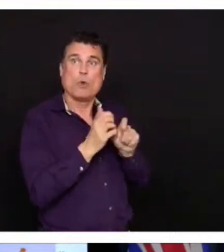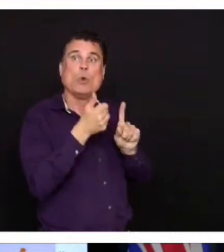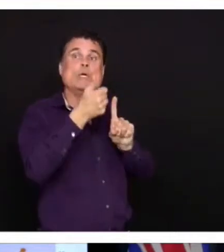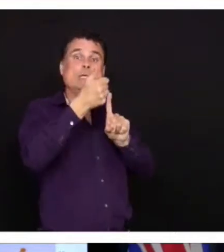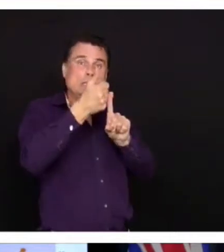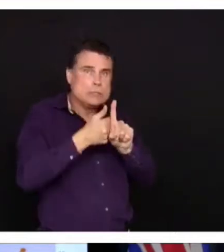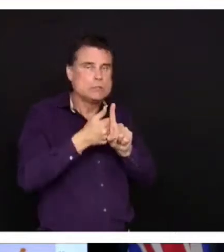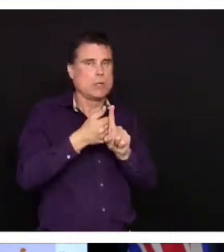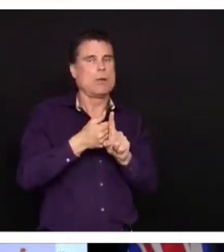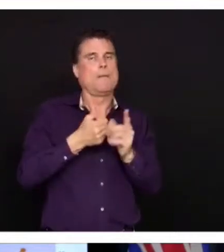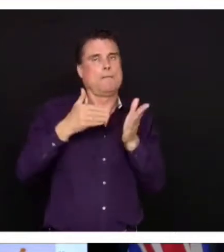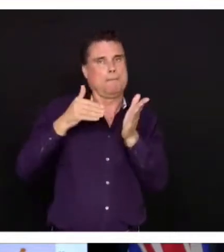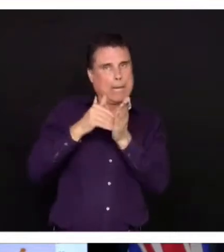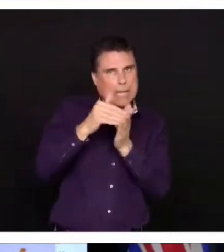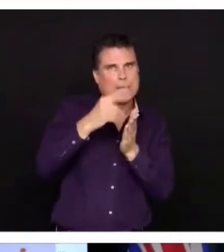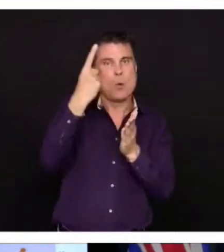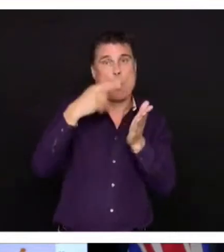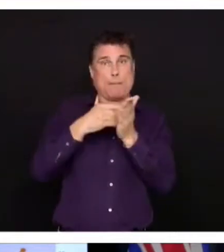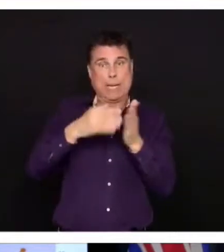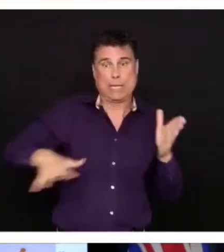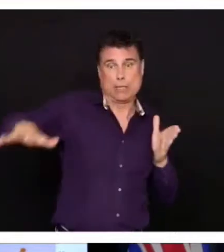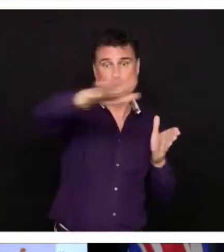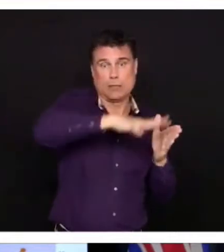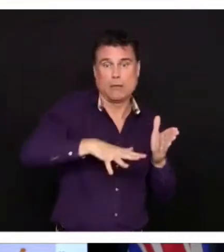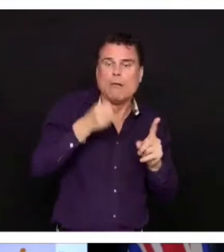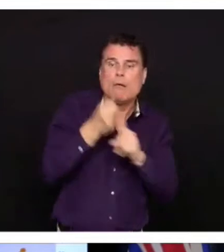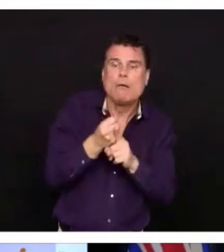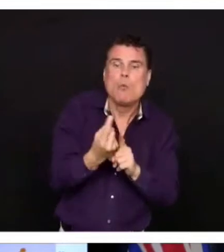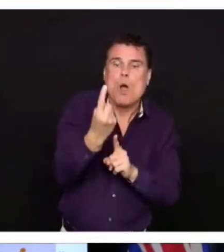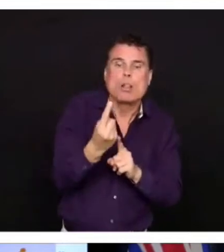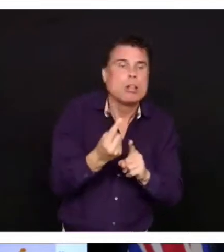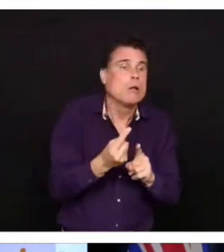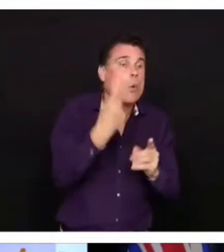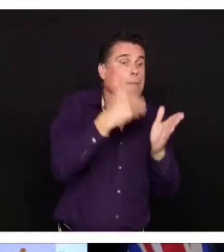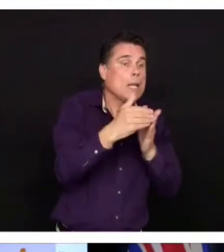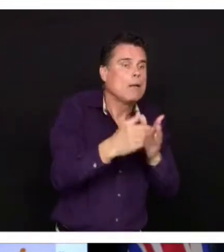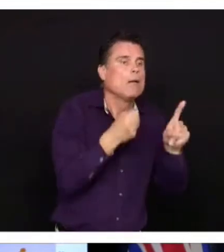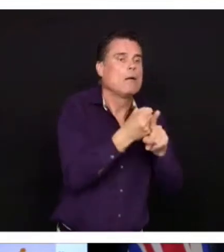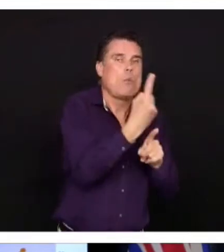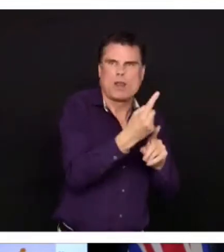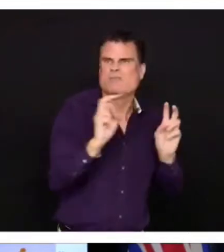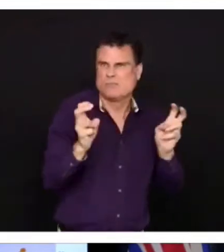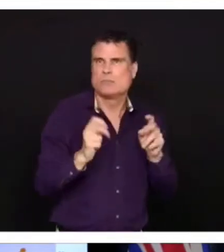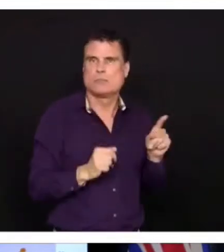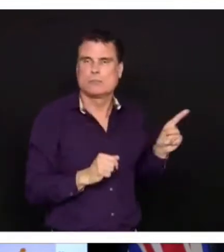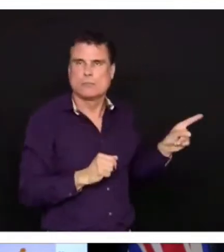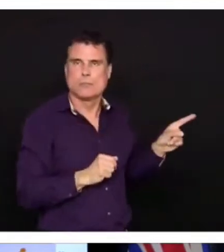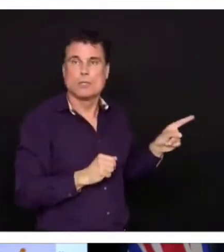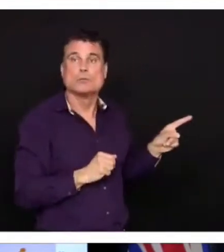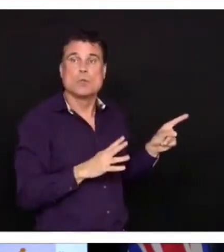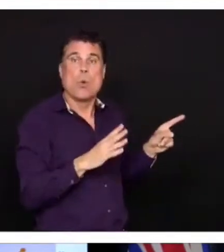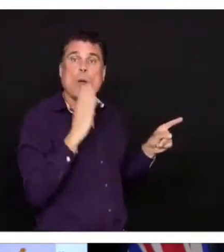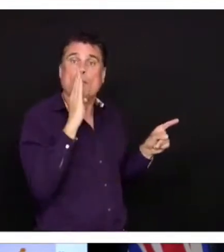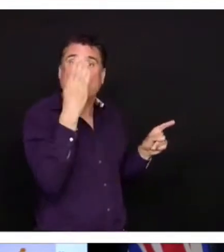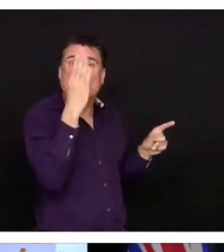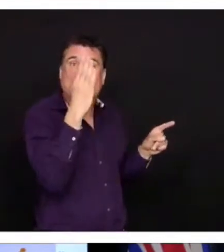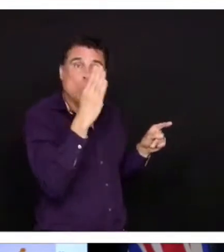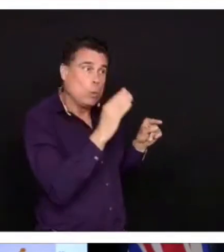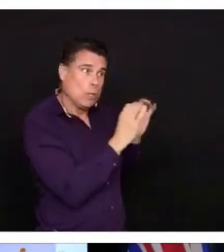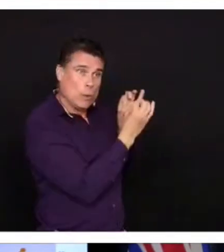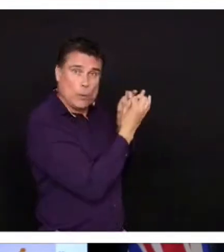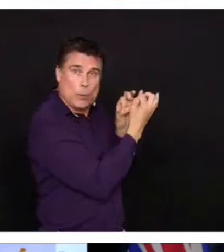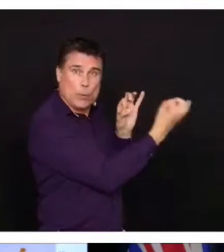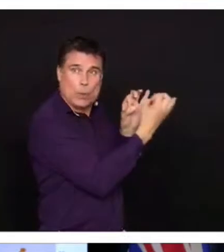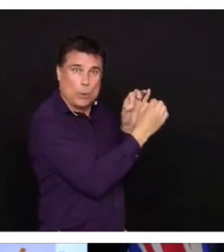place. So things like the social distancing, things like the closing of schools, the closing of restaurants, the orders